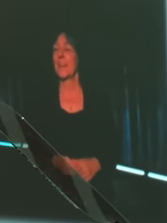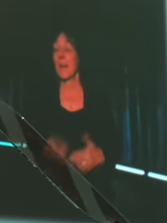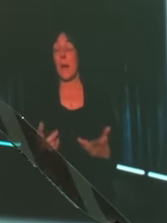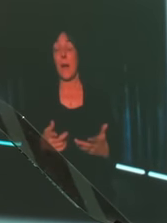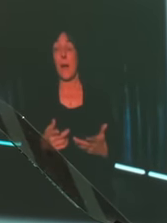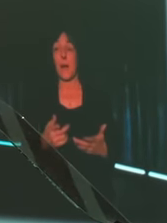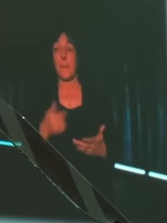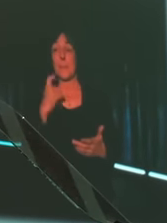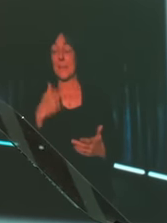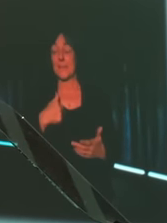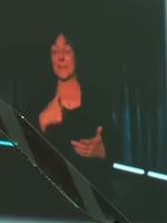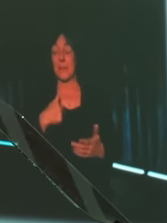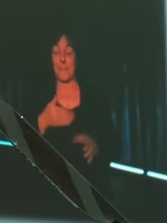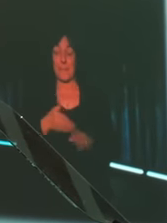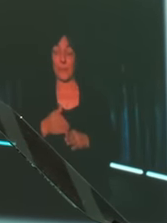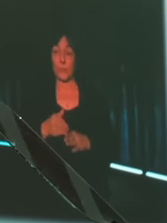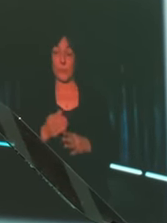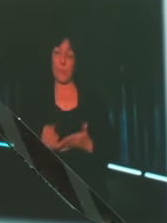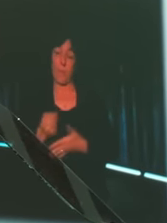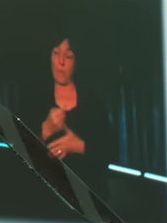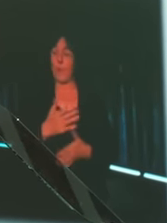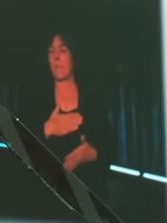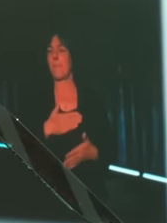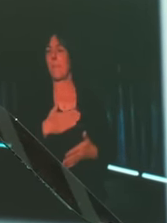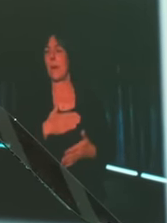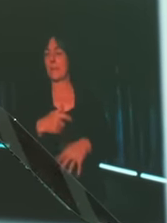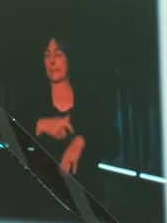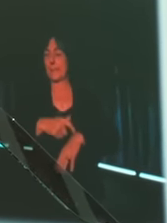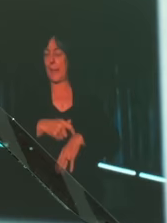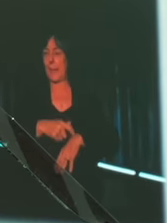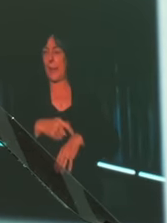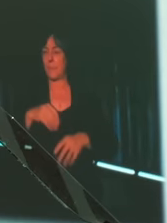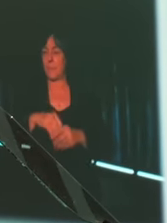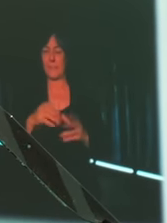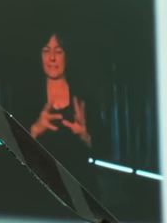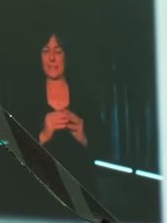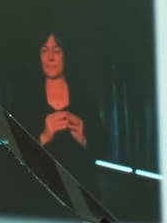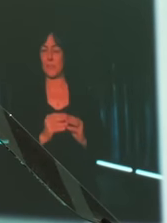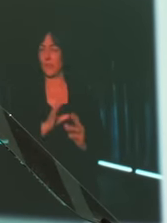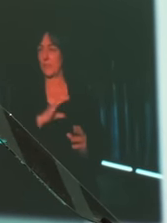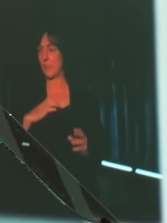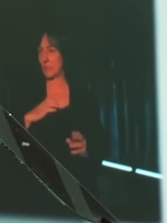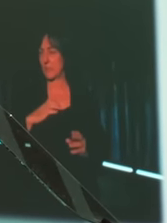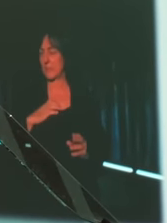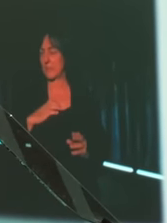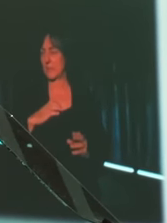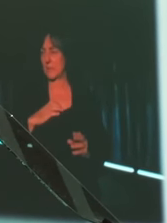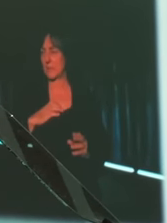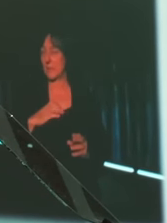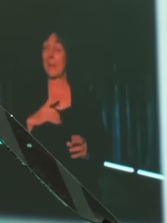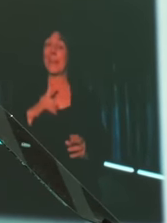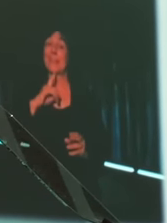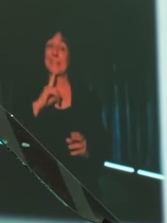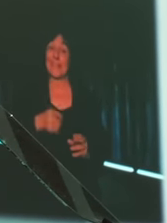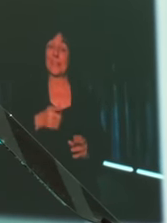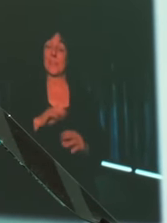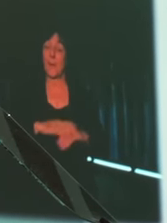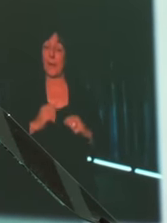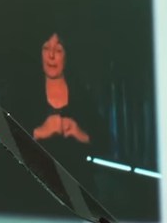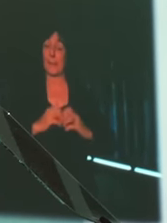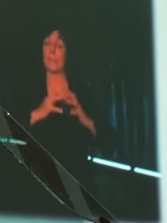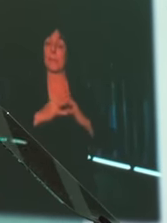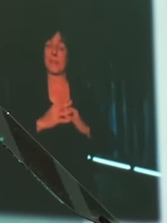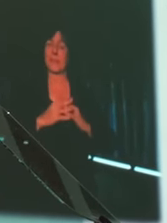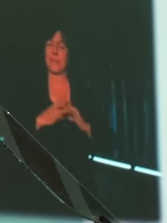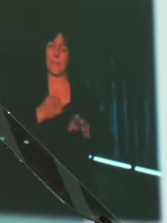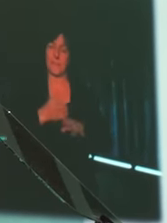Because a major priority of my time in this session of Congress is actually on the implementation of some of